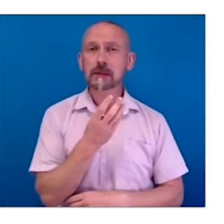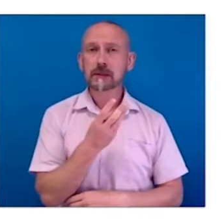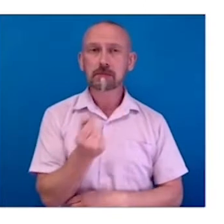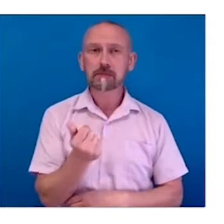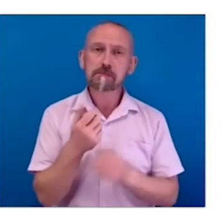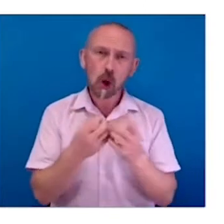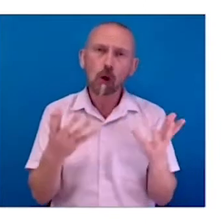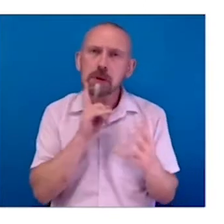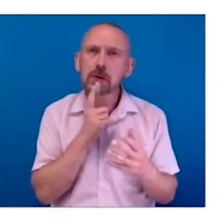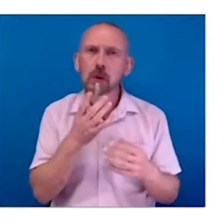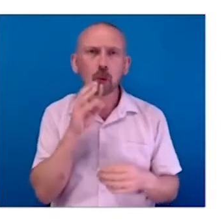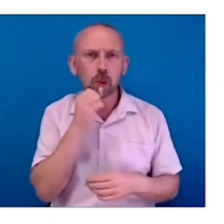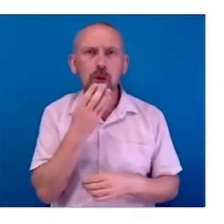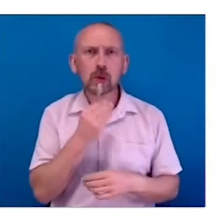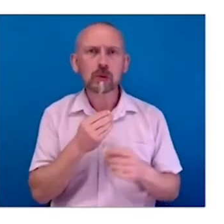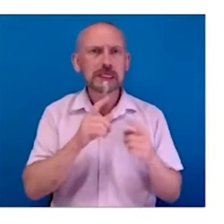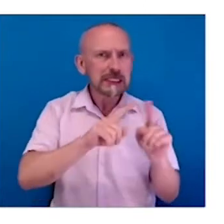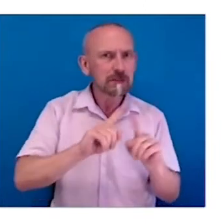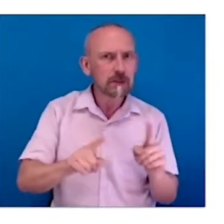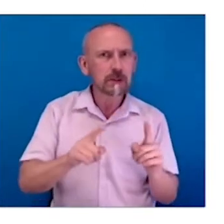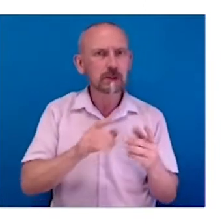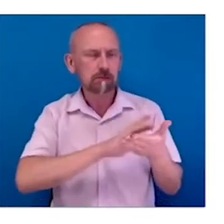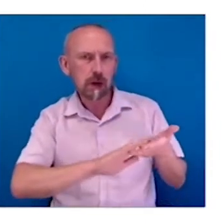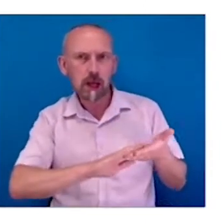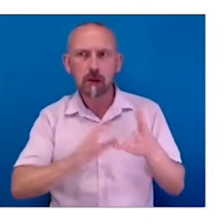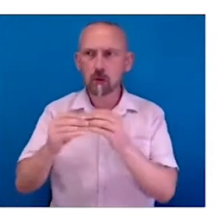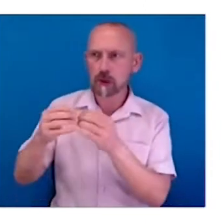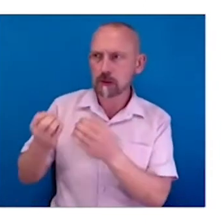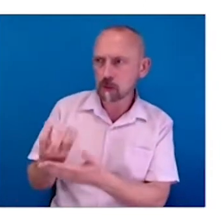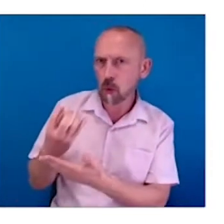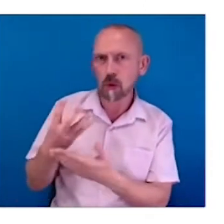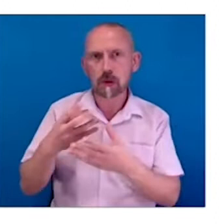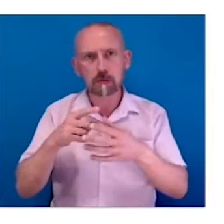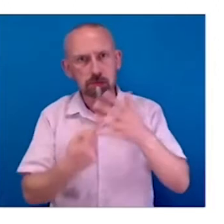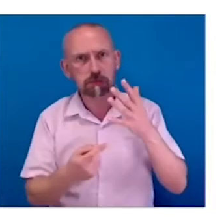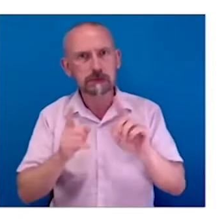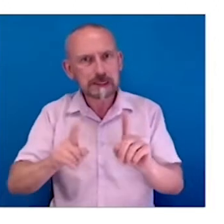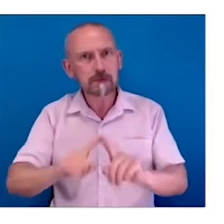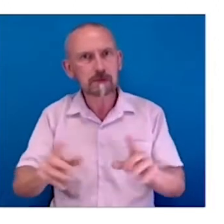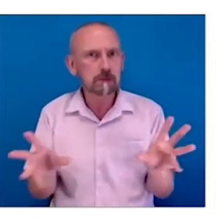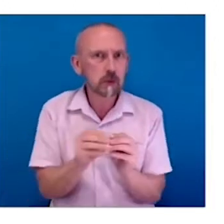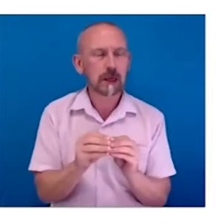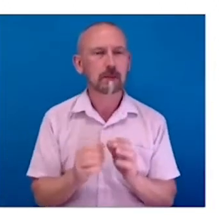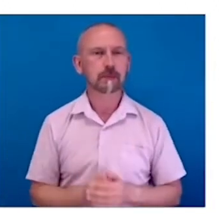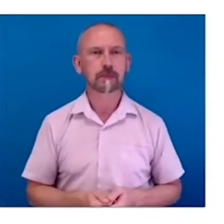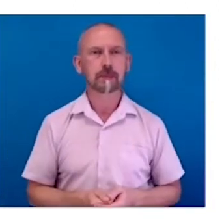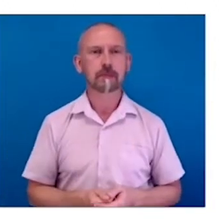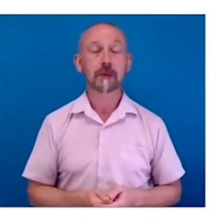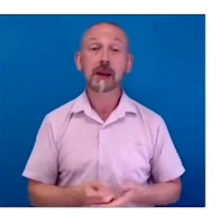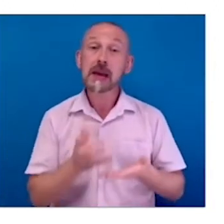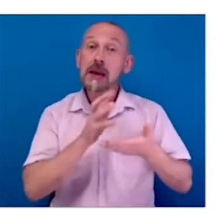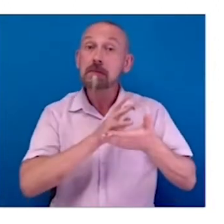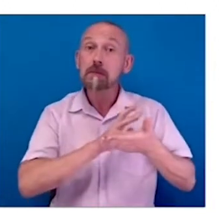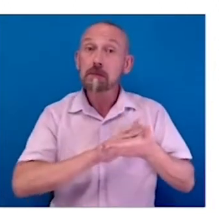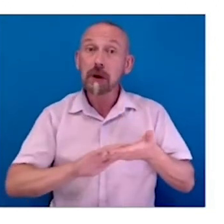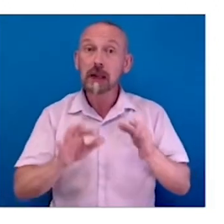even all of these methods of gaining access to the music they need. Braille music has come down to us